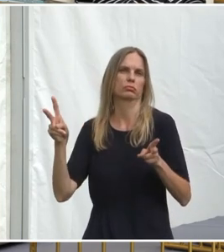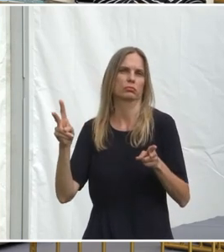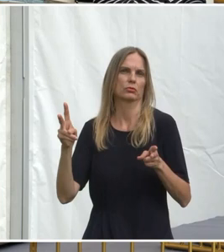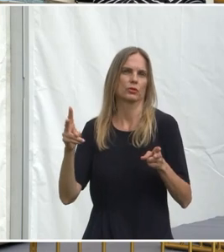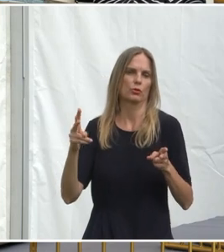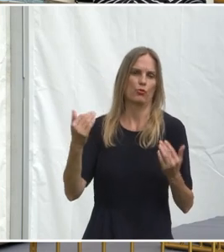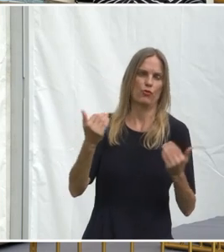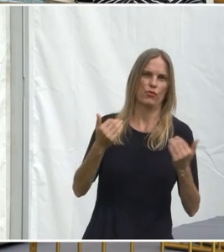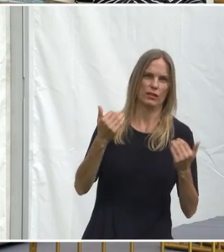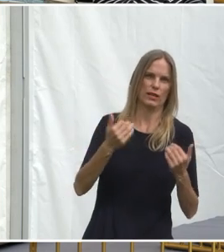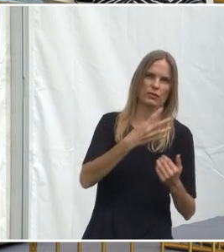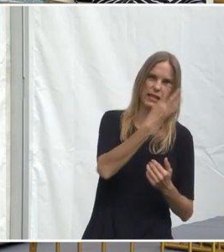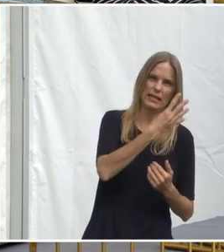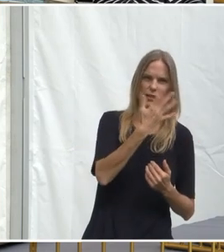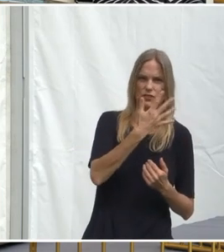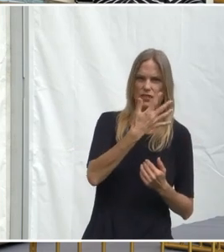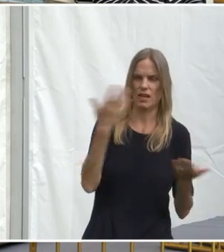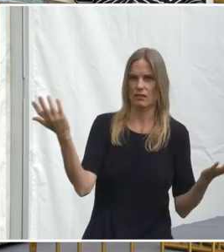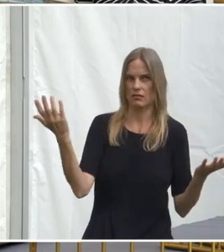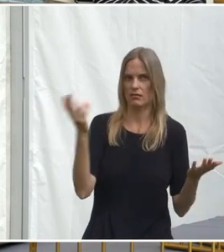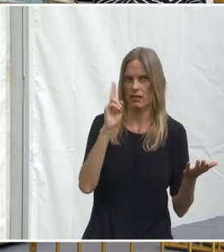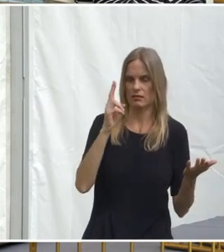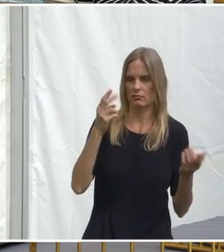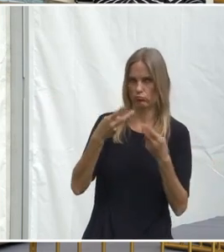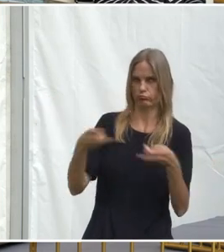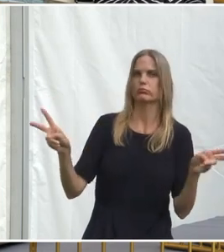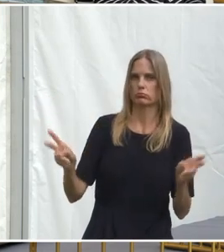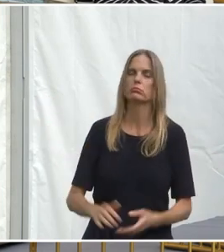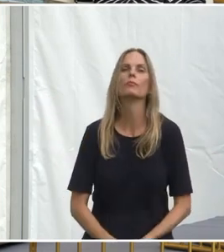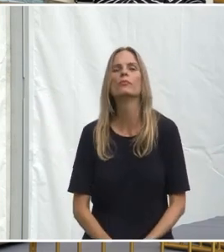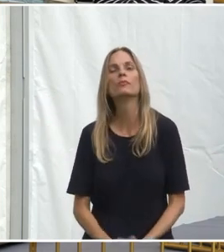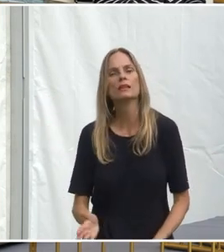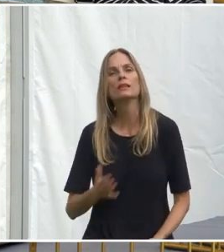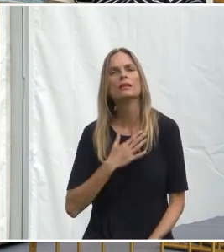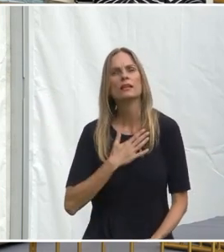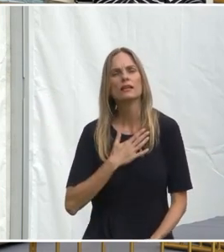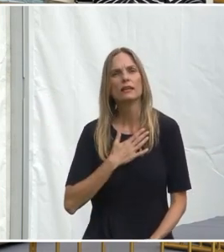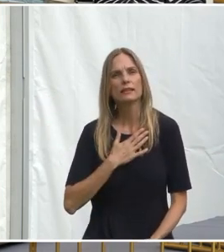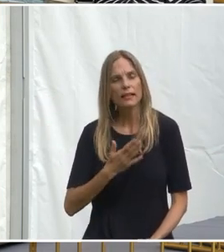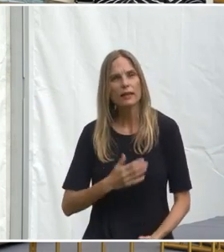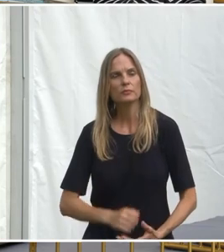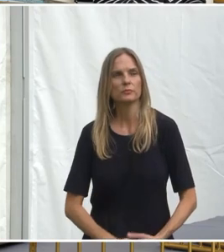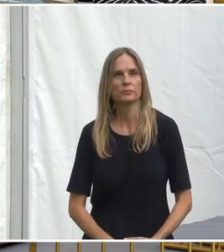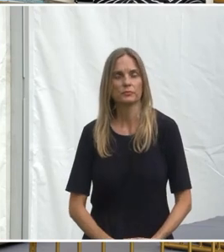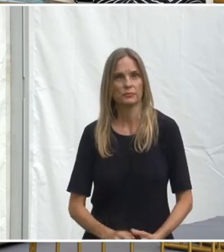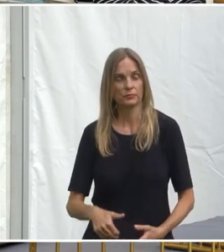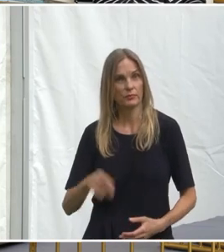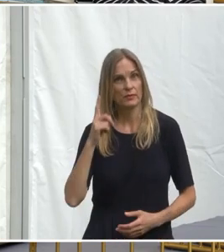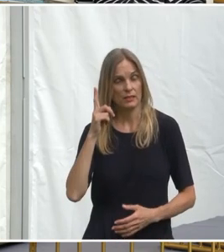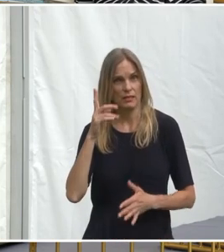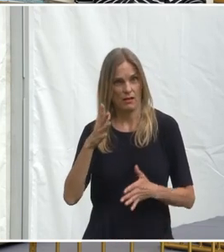40 or 50 or older. Yeah, thank you. So it's about diversification, as we understand